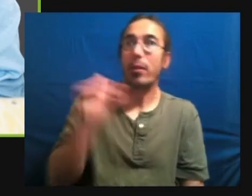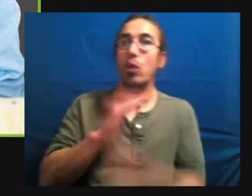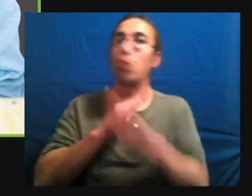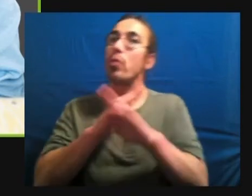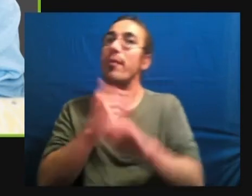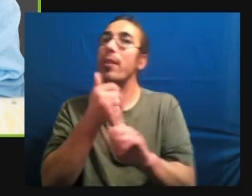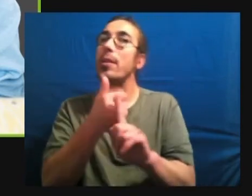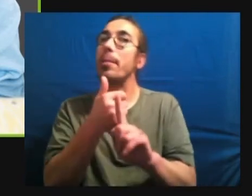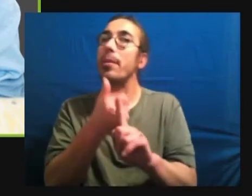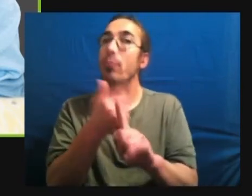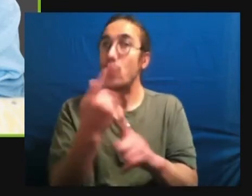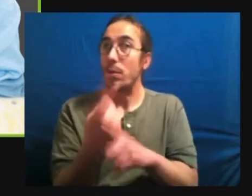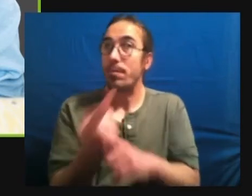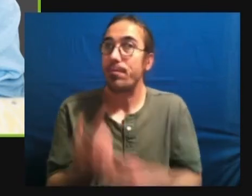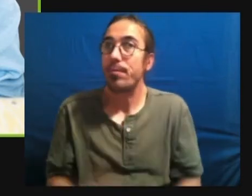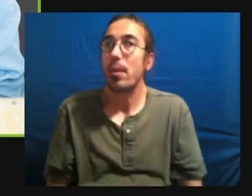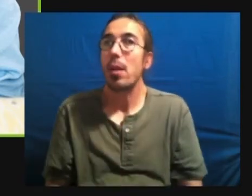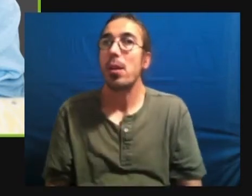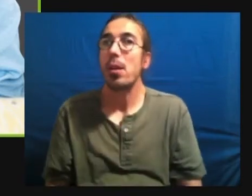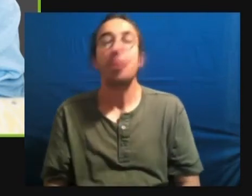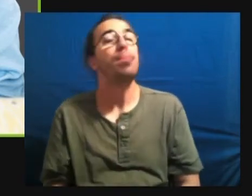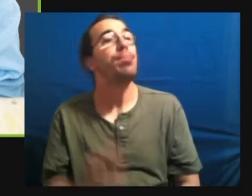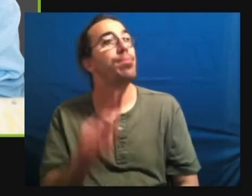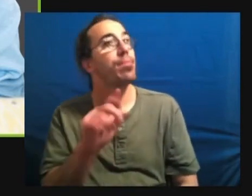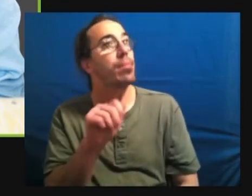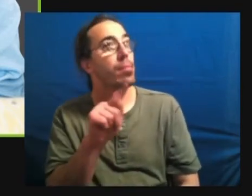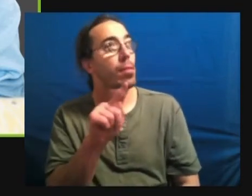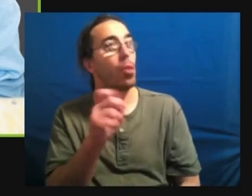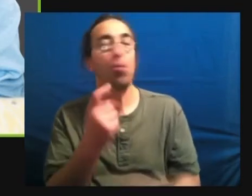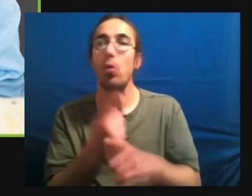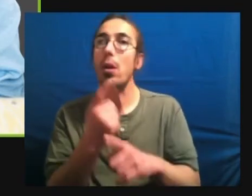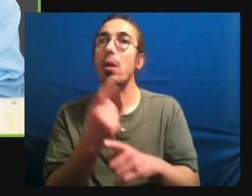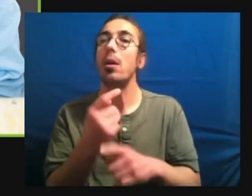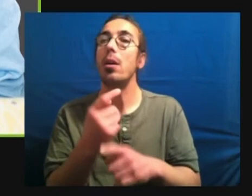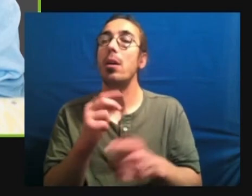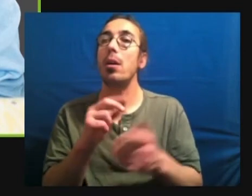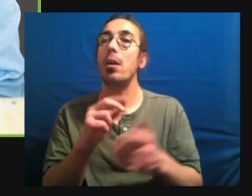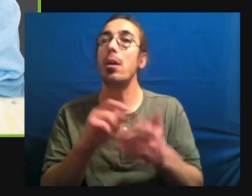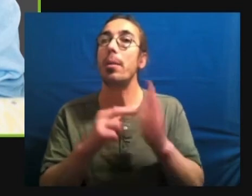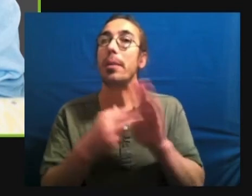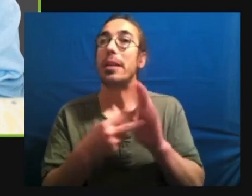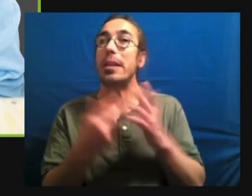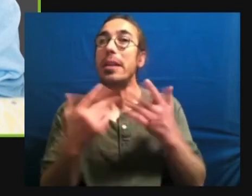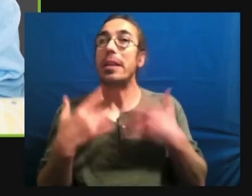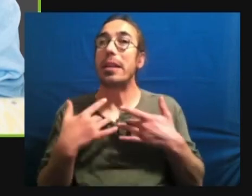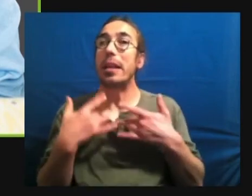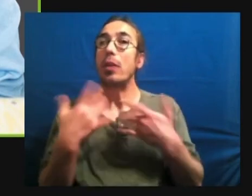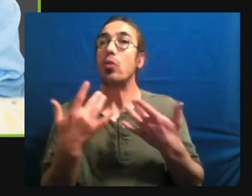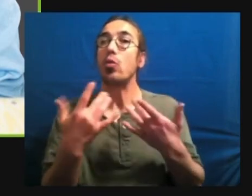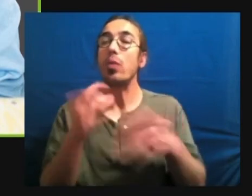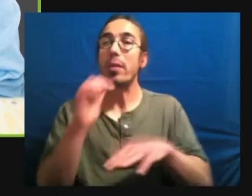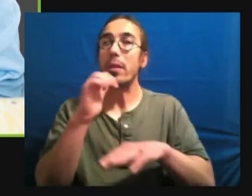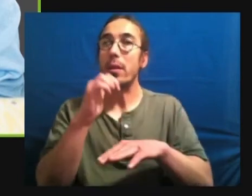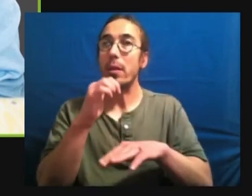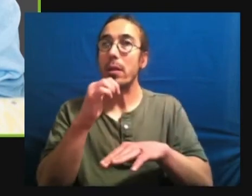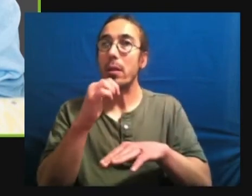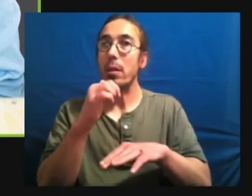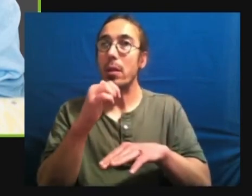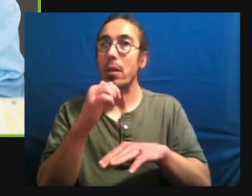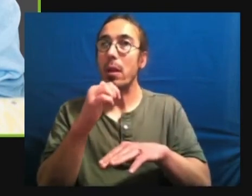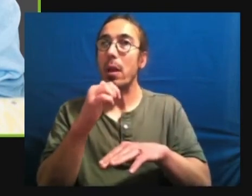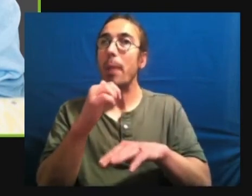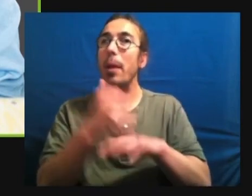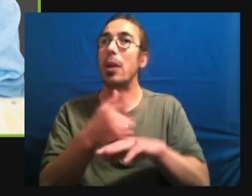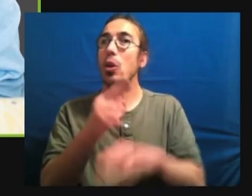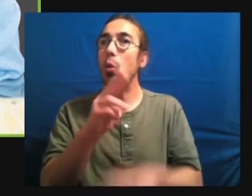Kate? Yeah, so his innate empathy would cause Ellison to double down and form an us versus them duality, since he's got